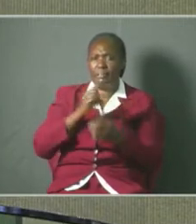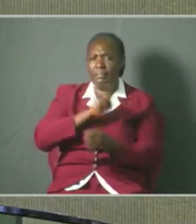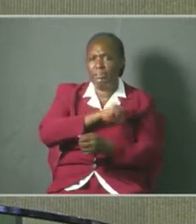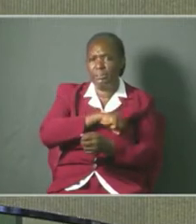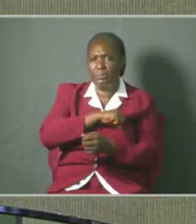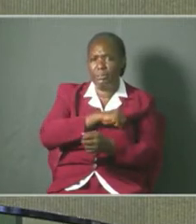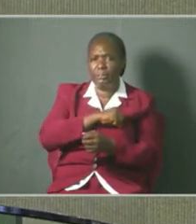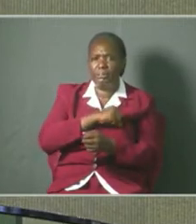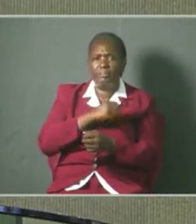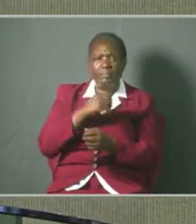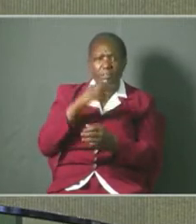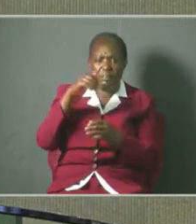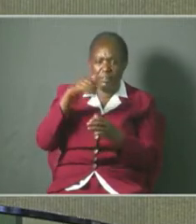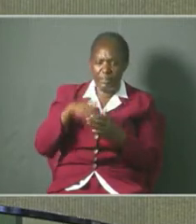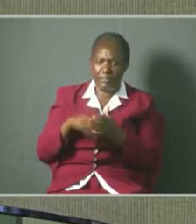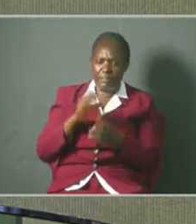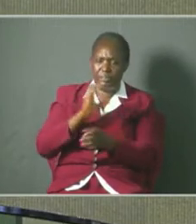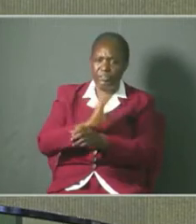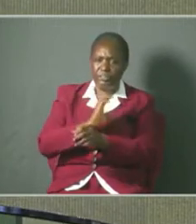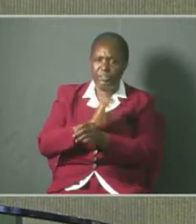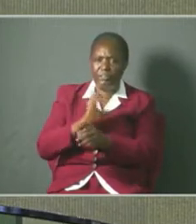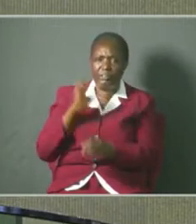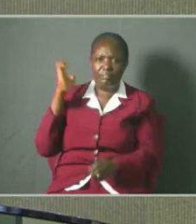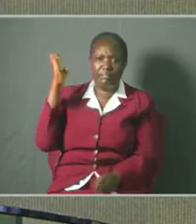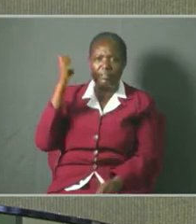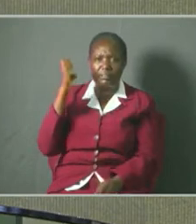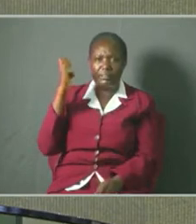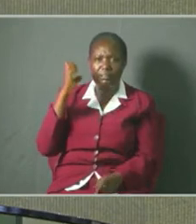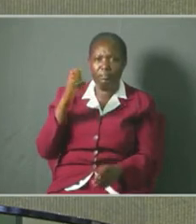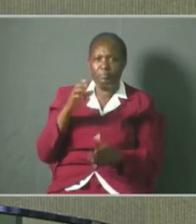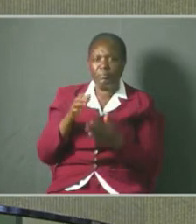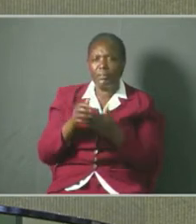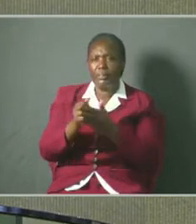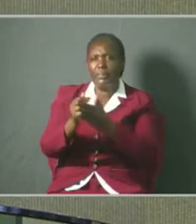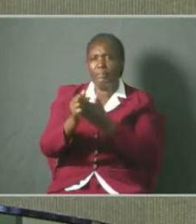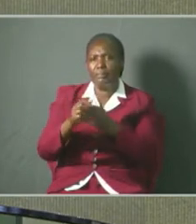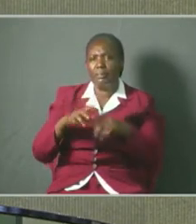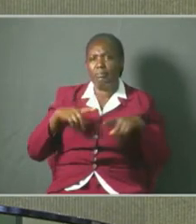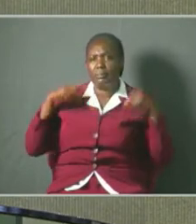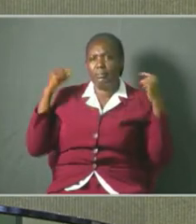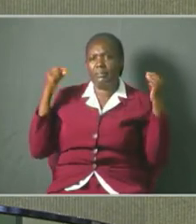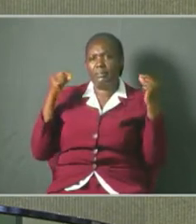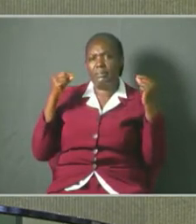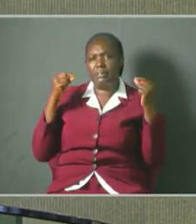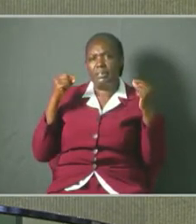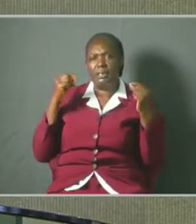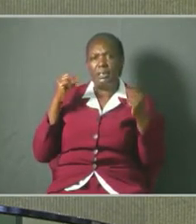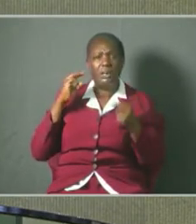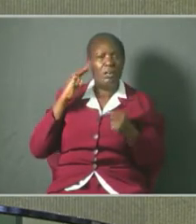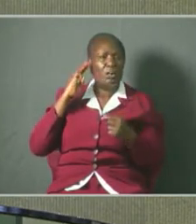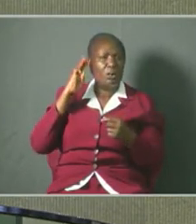in-church evangelism is led by the church pastor. We will observe and respect